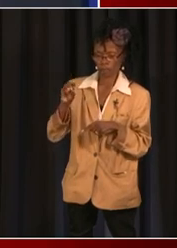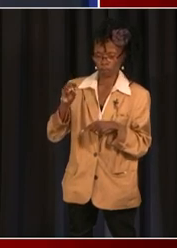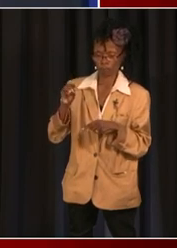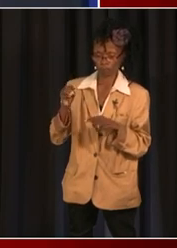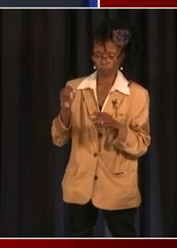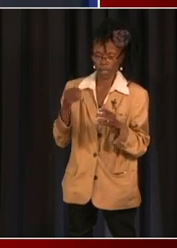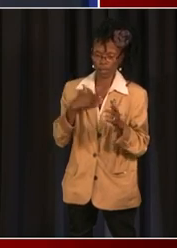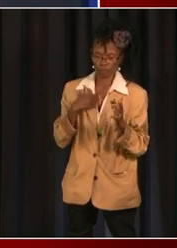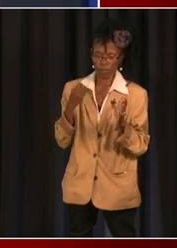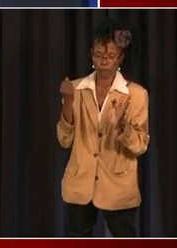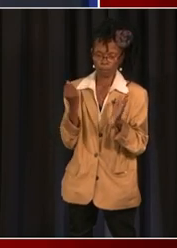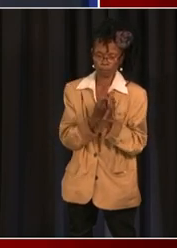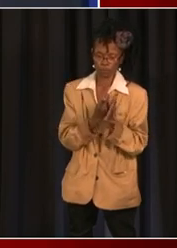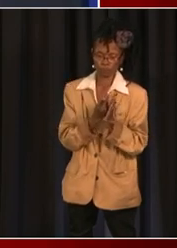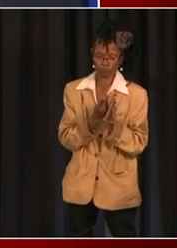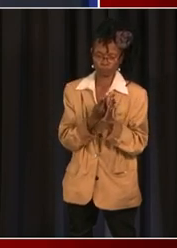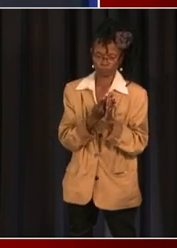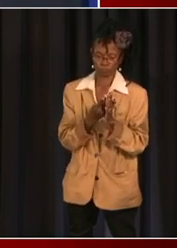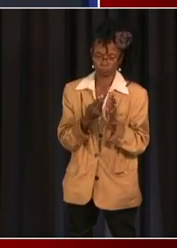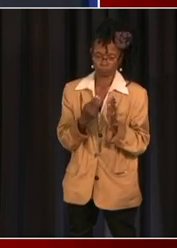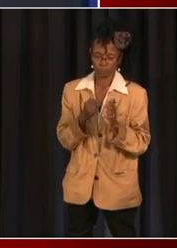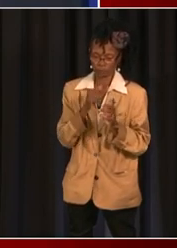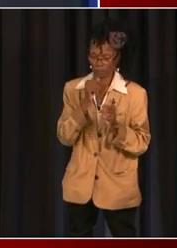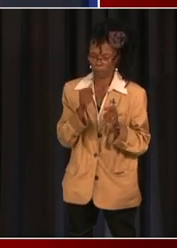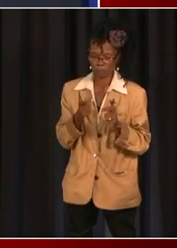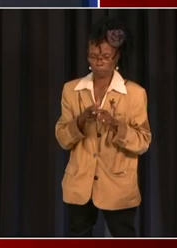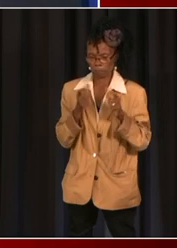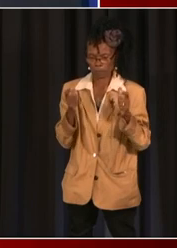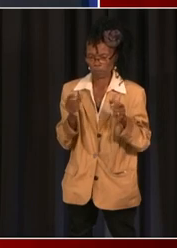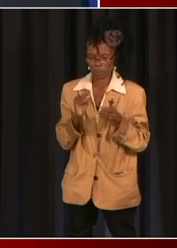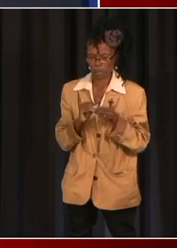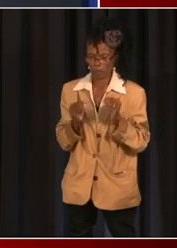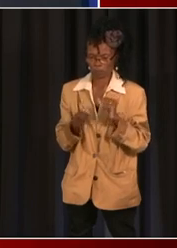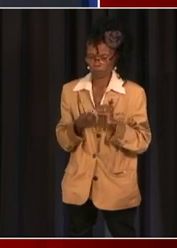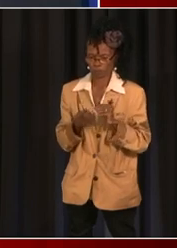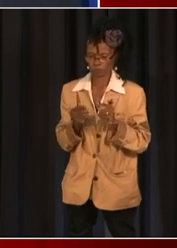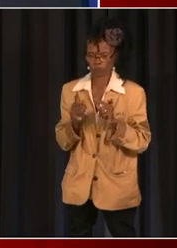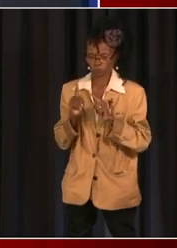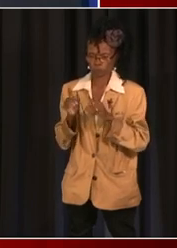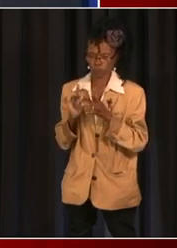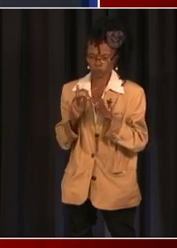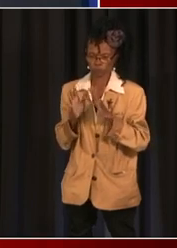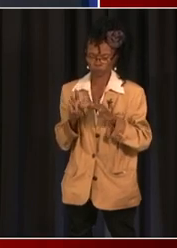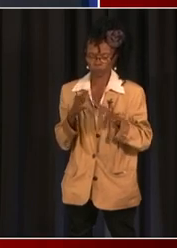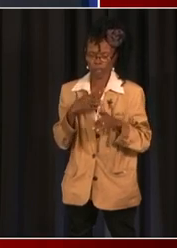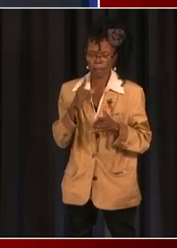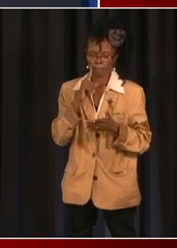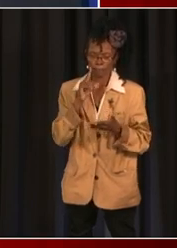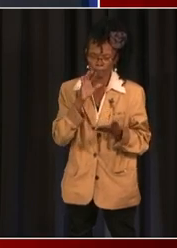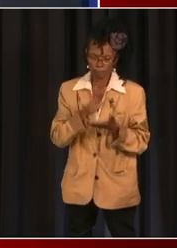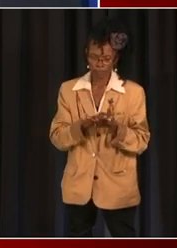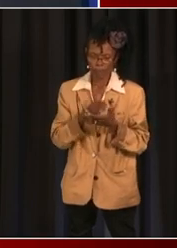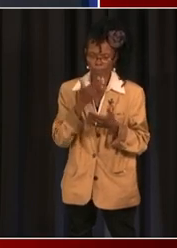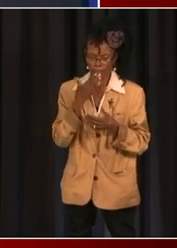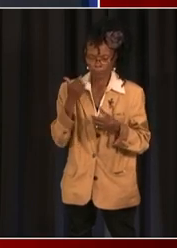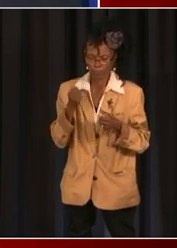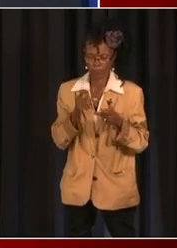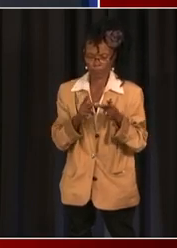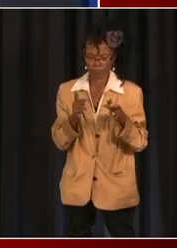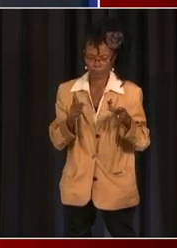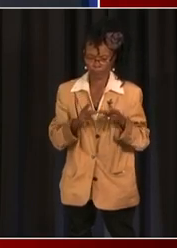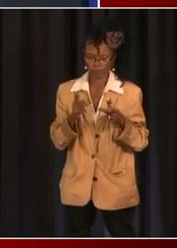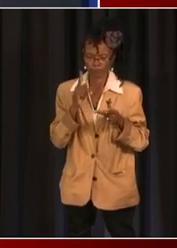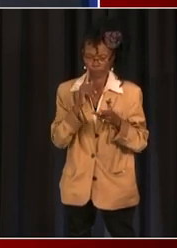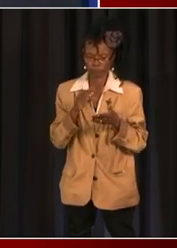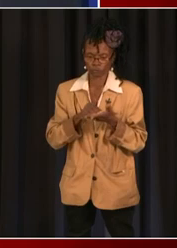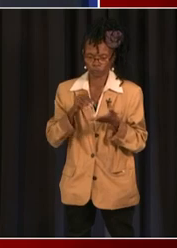So we don't see significant numbers there, and we believe firmly the best place, the most ideal place